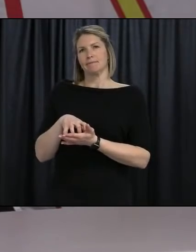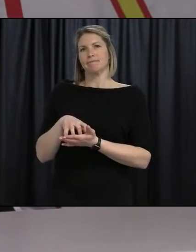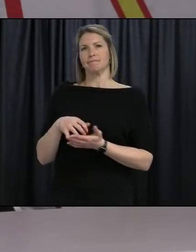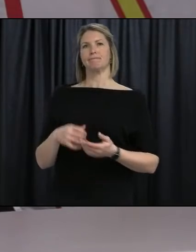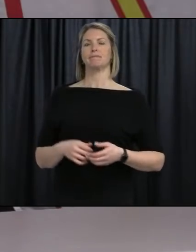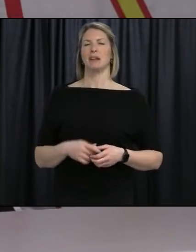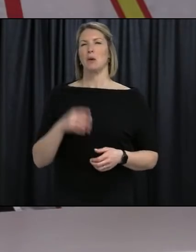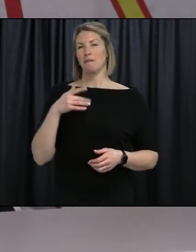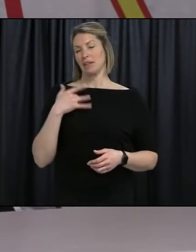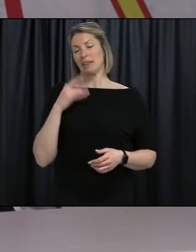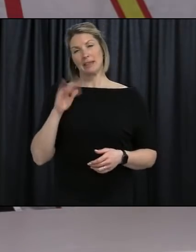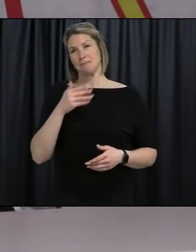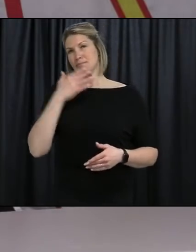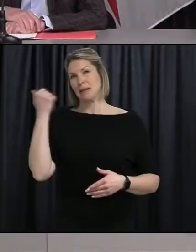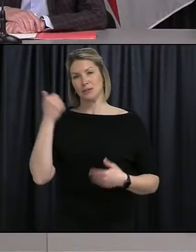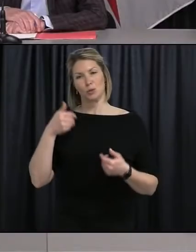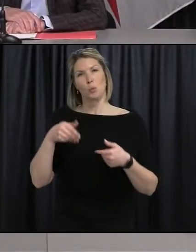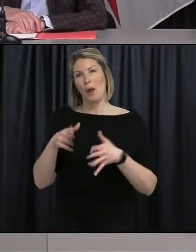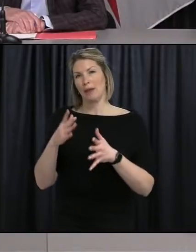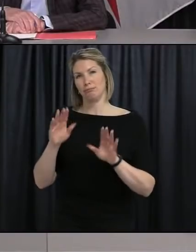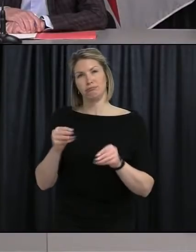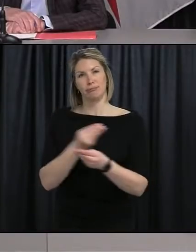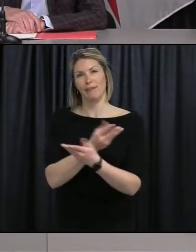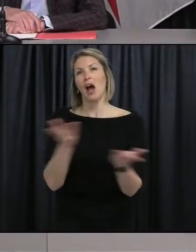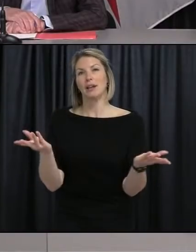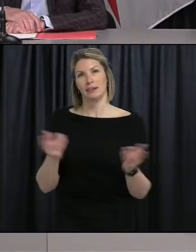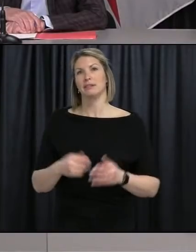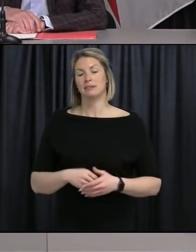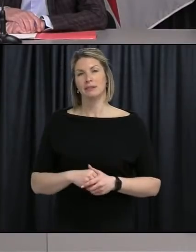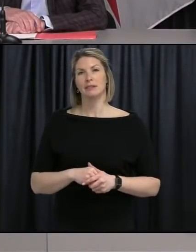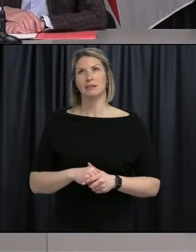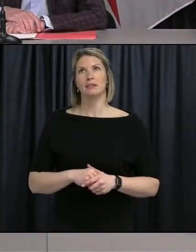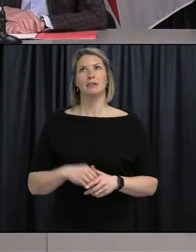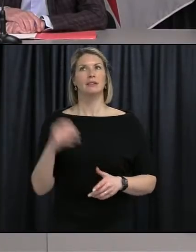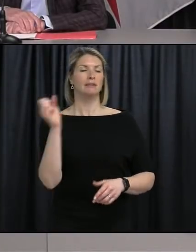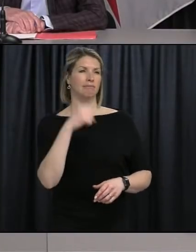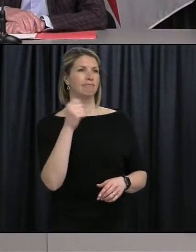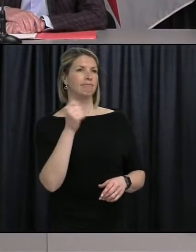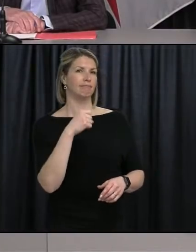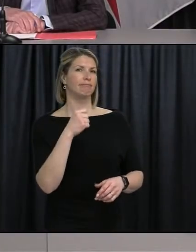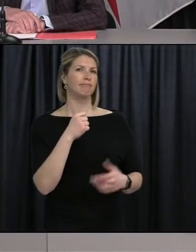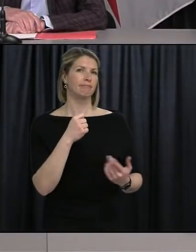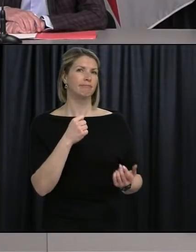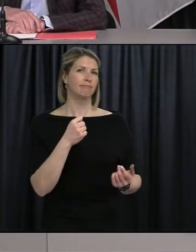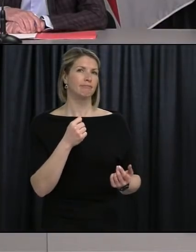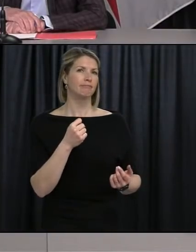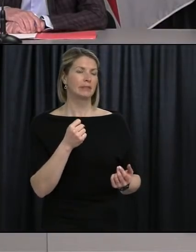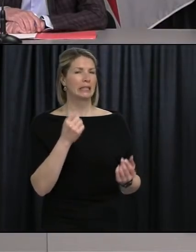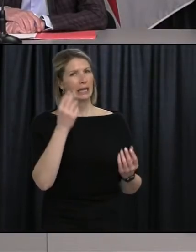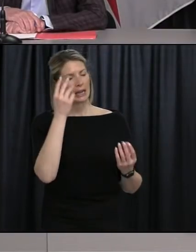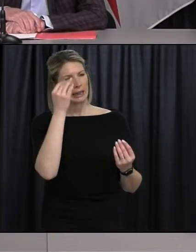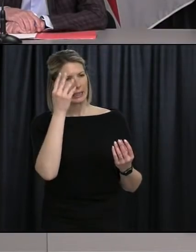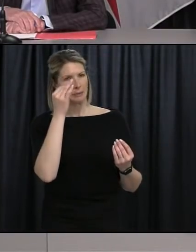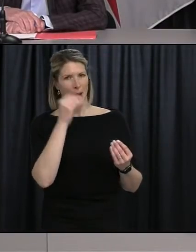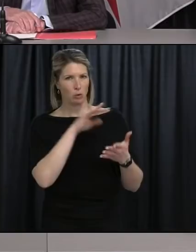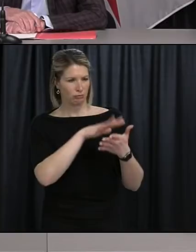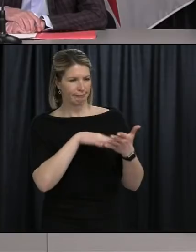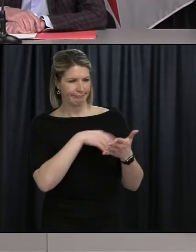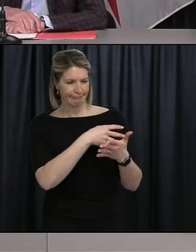supply. Right. And then looking at the timeline here, we categorize and we go by NACI in terms